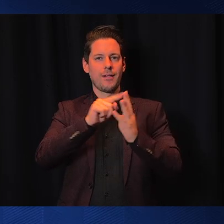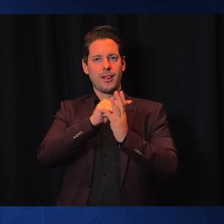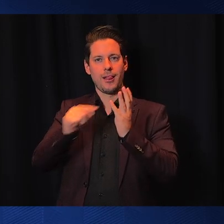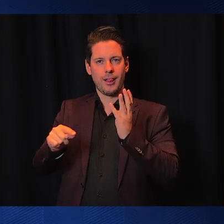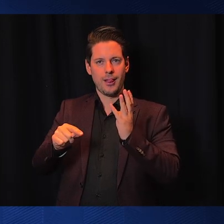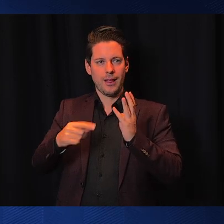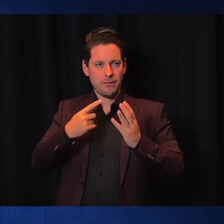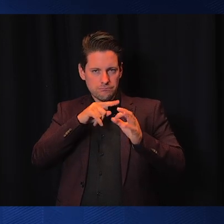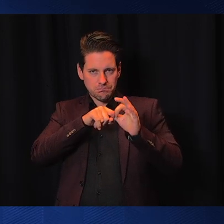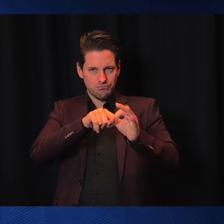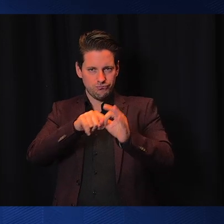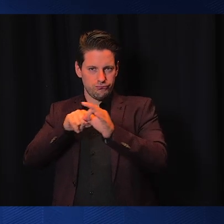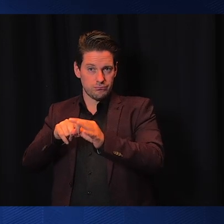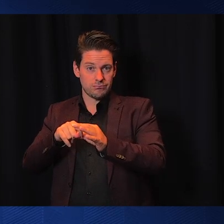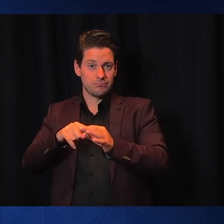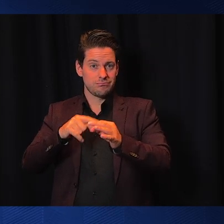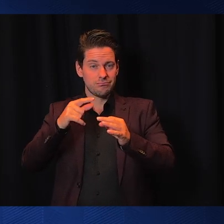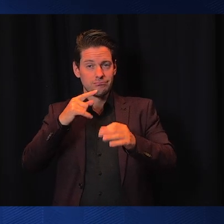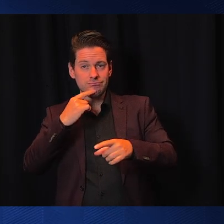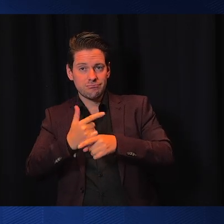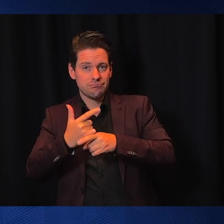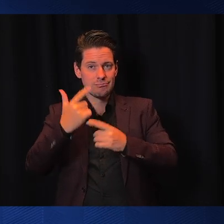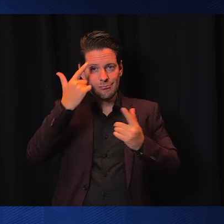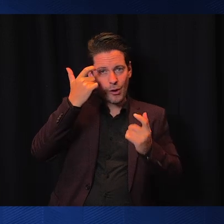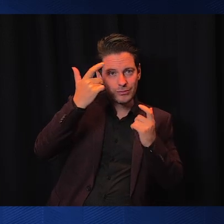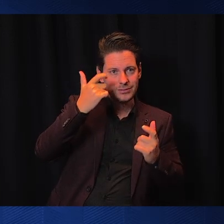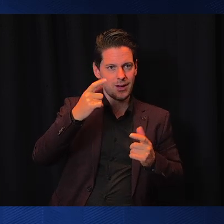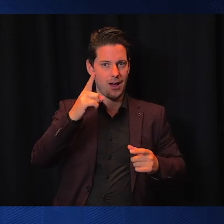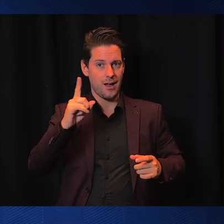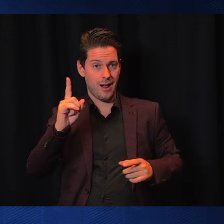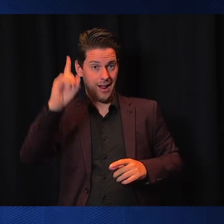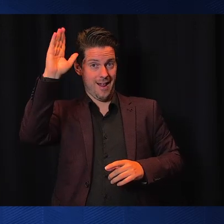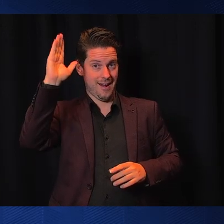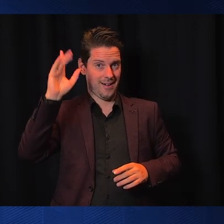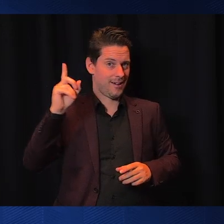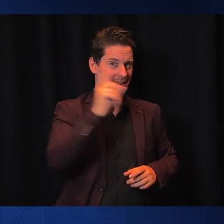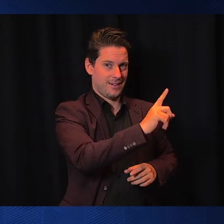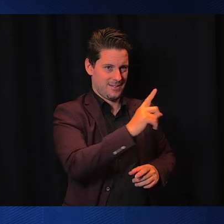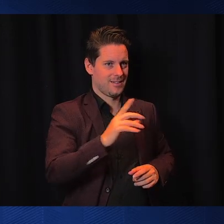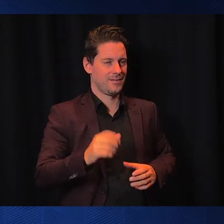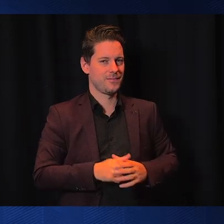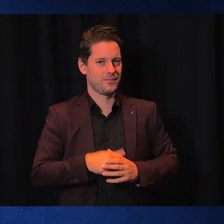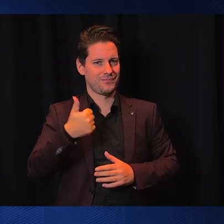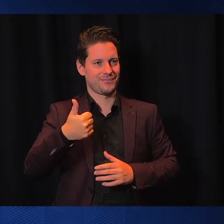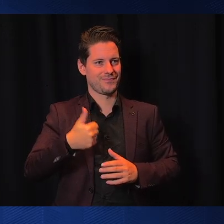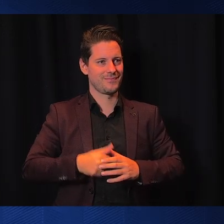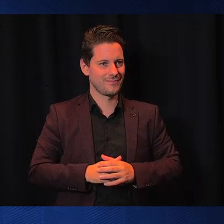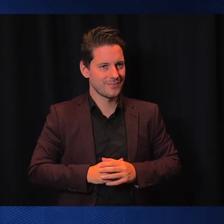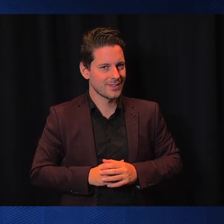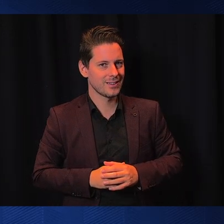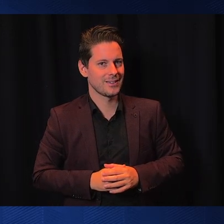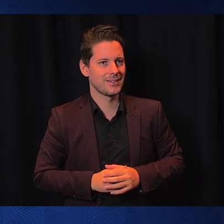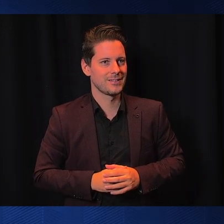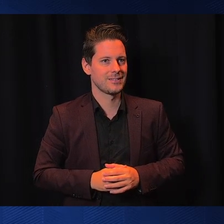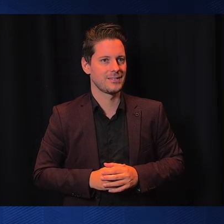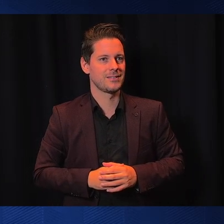follow up with some questions and some ideas. So I can see a hand up over there. Oh, Sarah, do you want to go first? And then maybe the lady behind you. And it might be good if you're both happy to